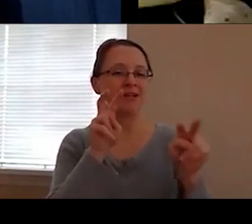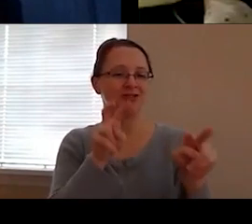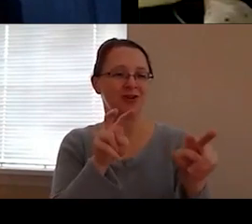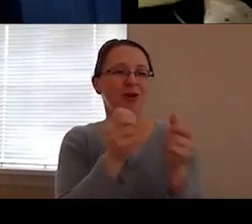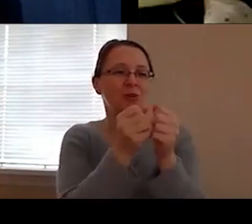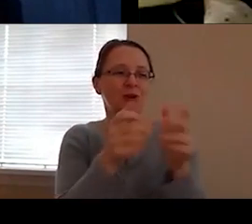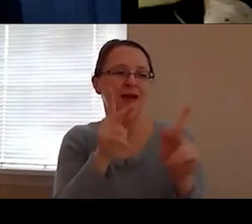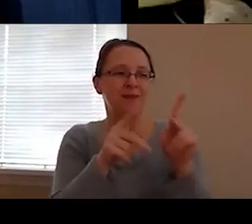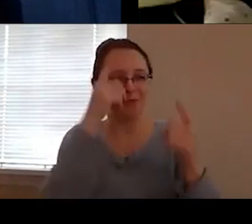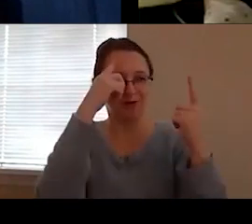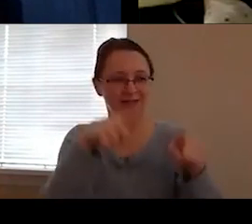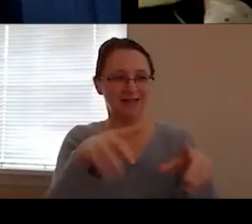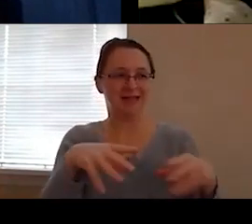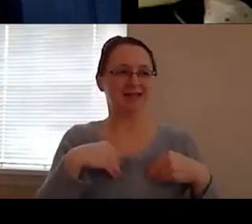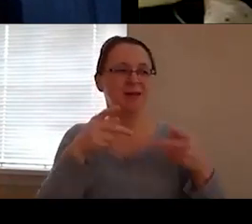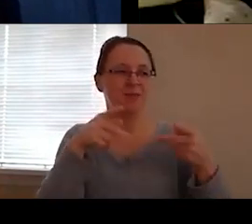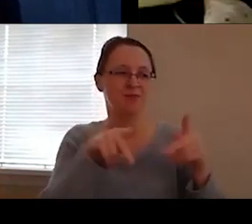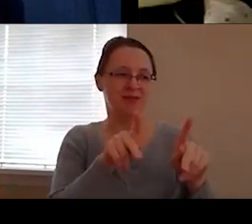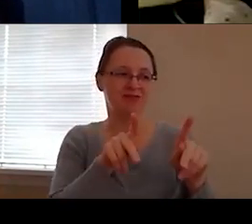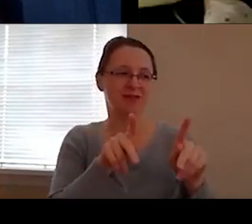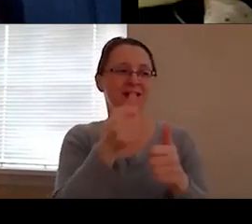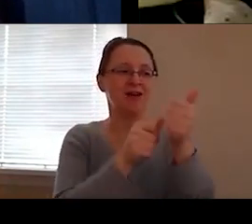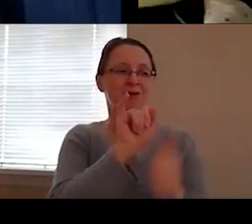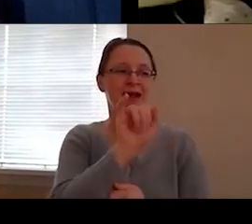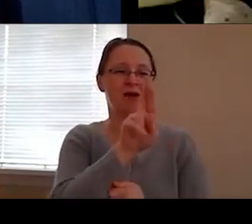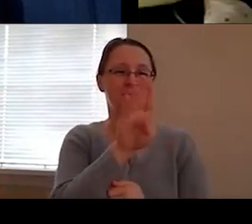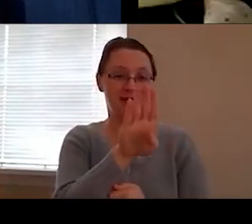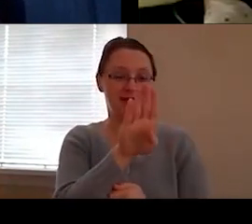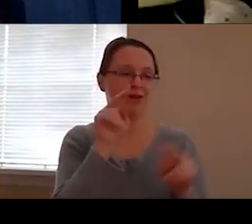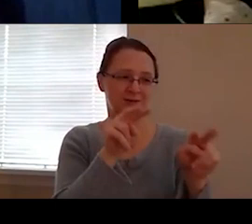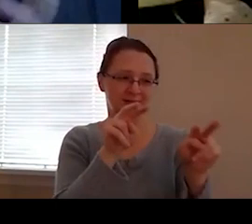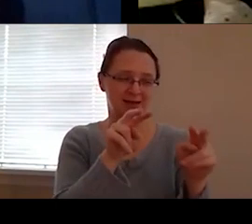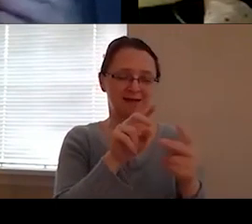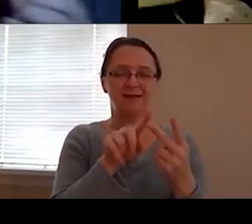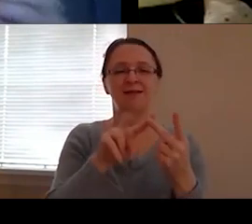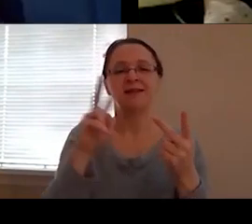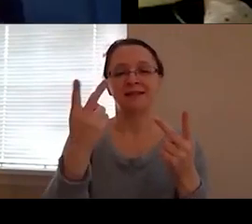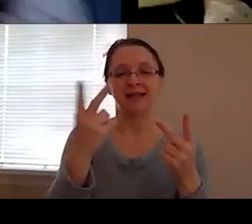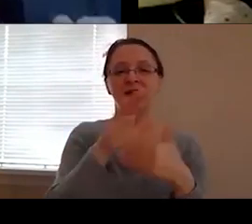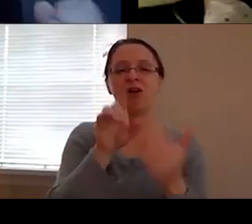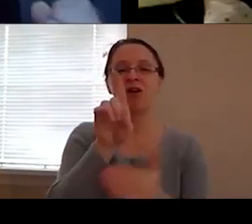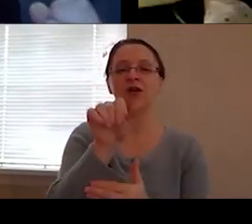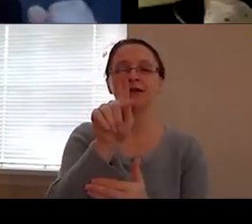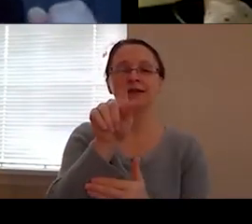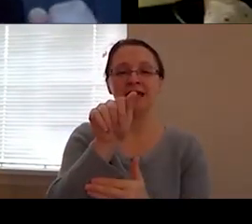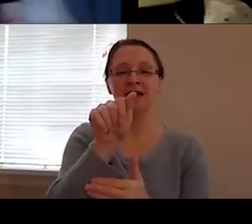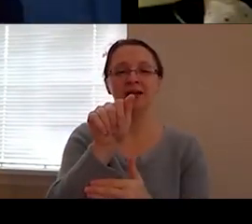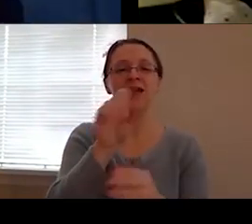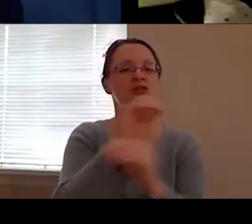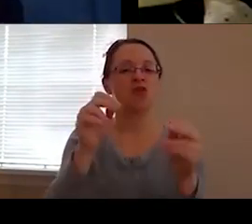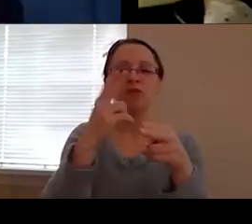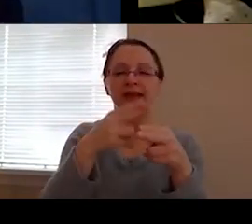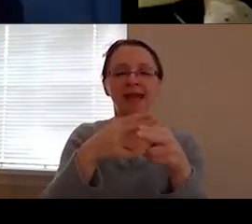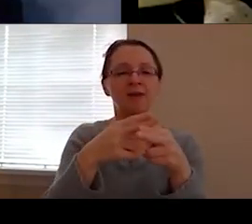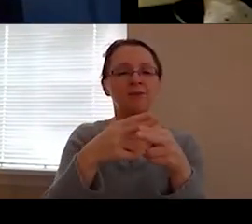people consent and under IRB. And the second thing is all the data is de-identified, so